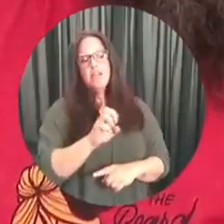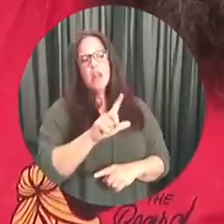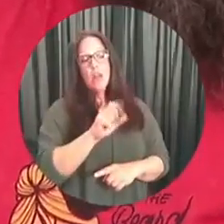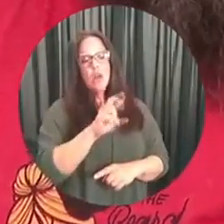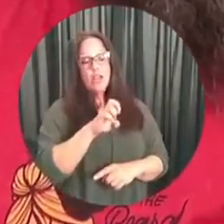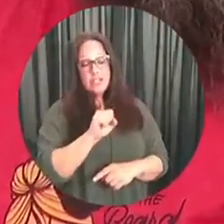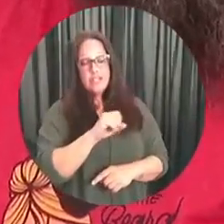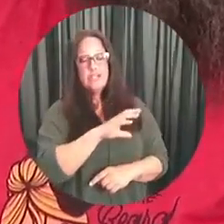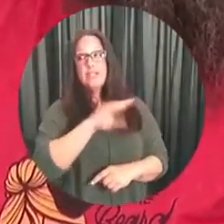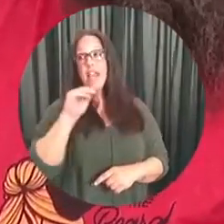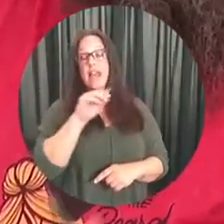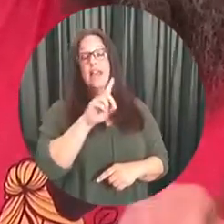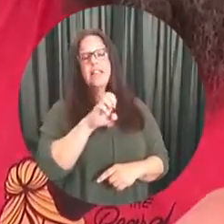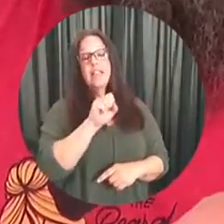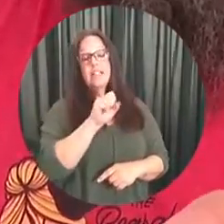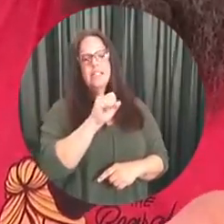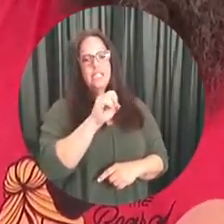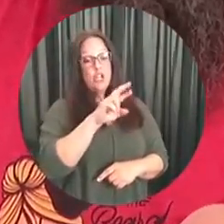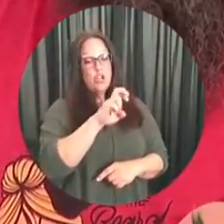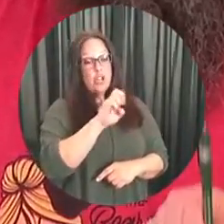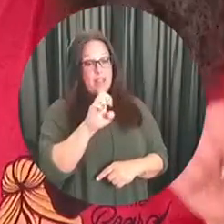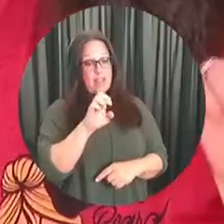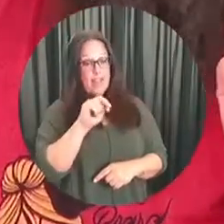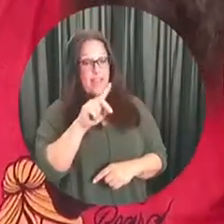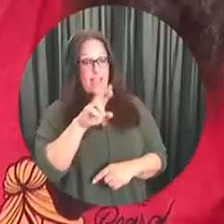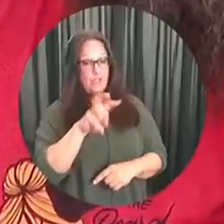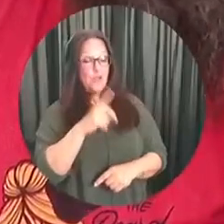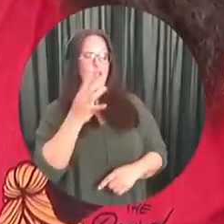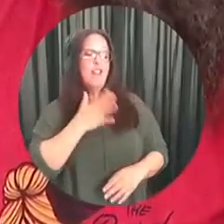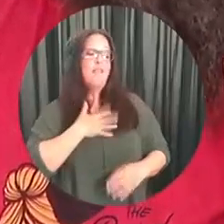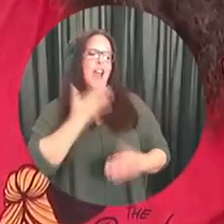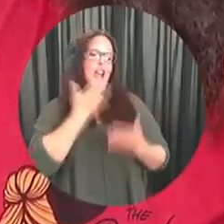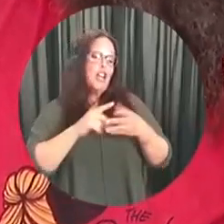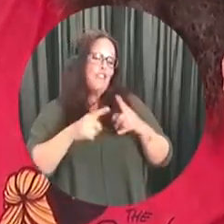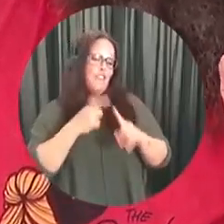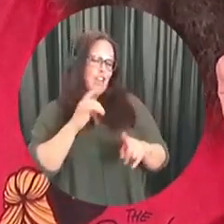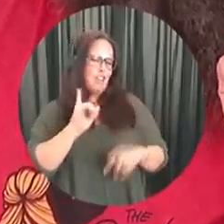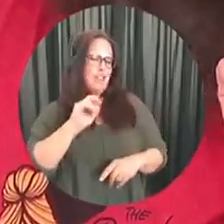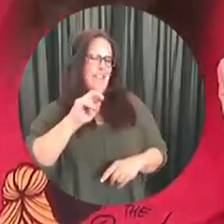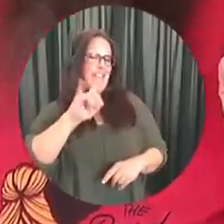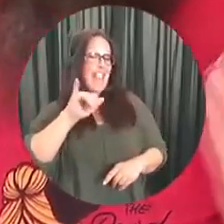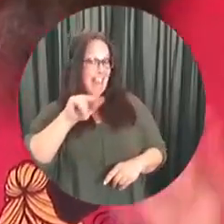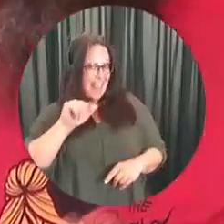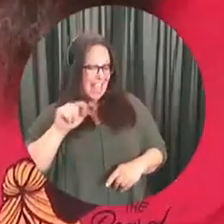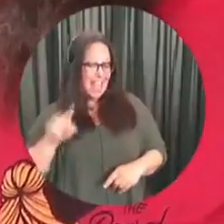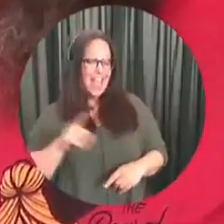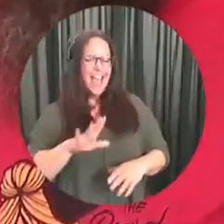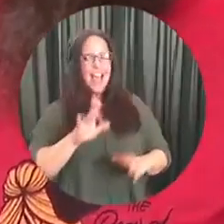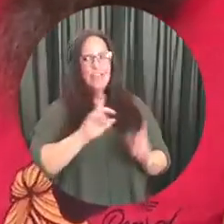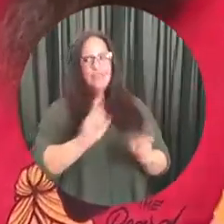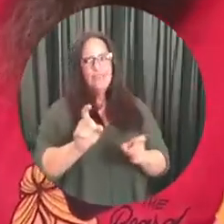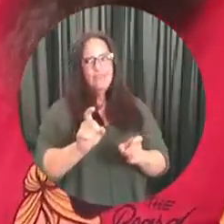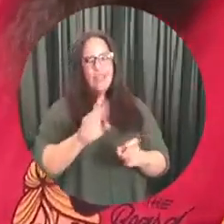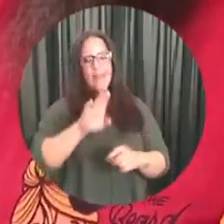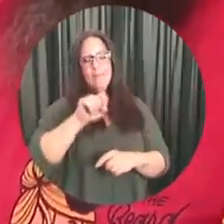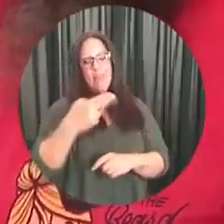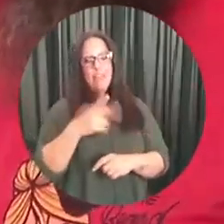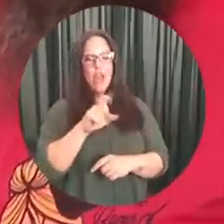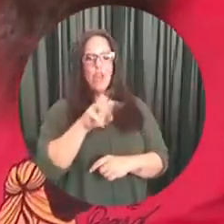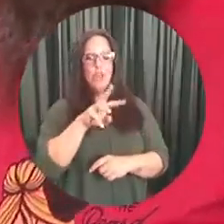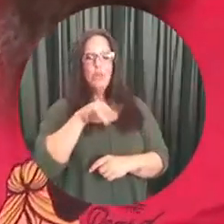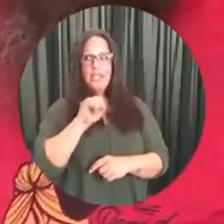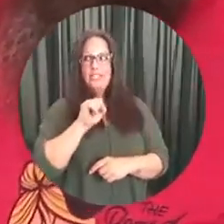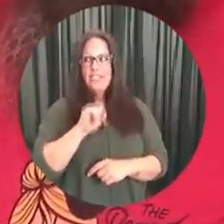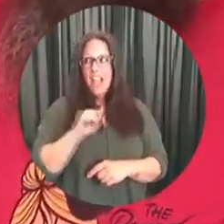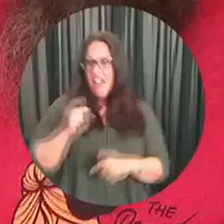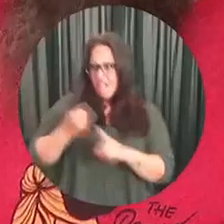Desiree Andrews, and then one of my shop friends in Indiana, Beth Lewis from Old Time Marketplace. So all the way from Indiana? Indiana, yeah,